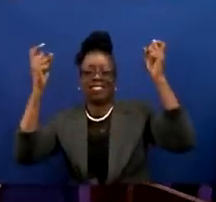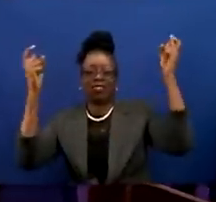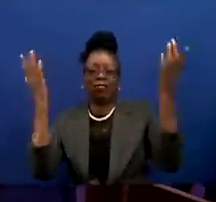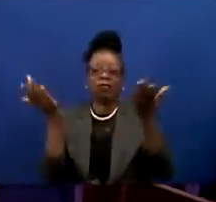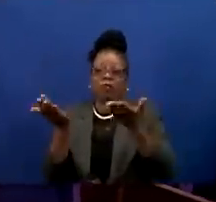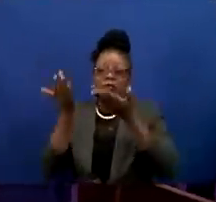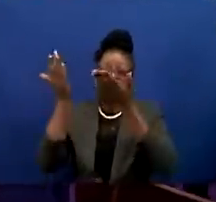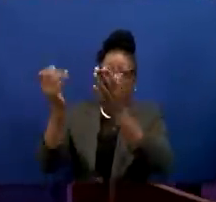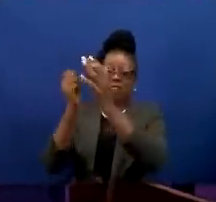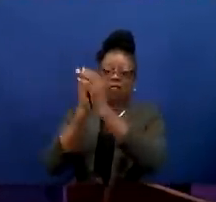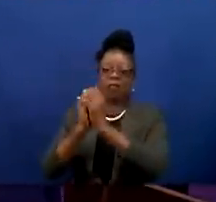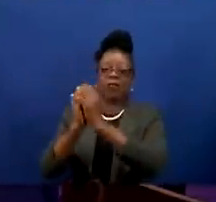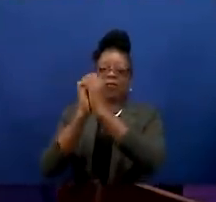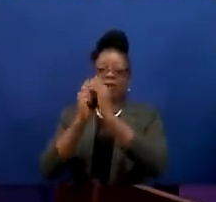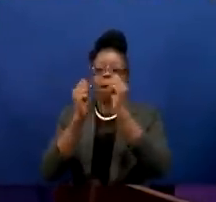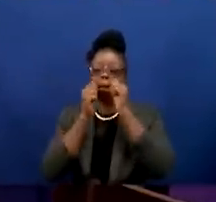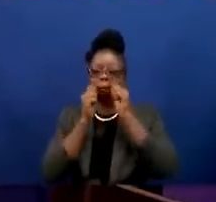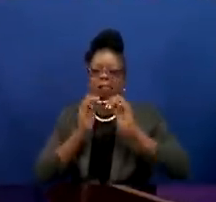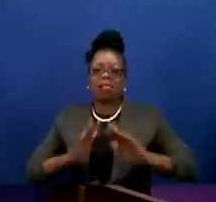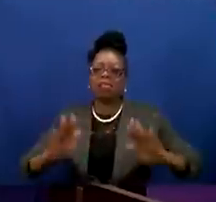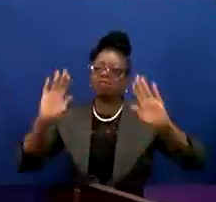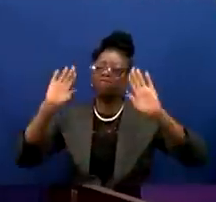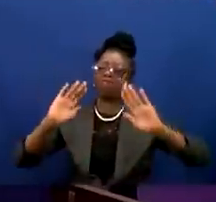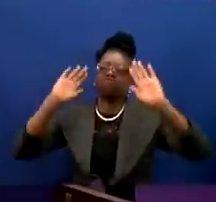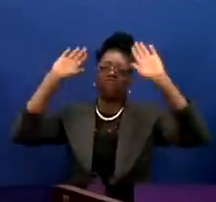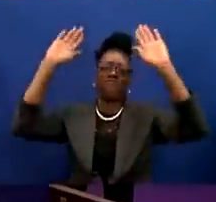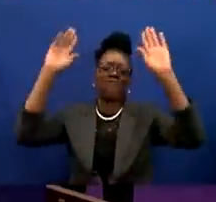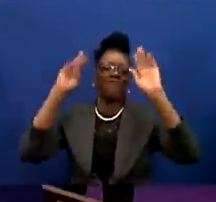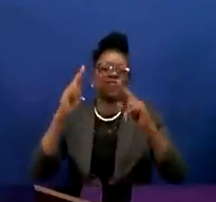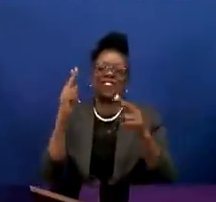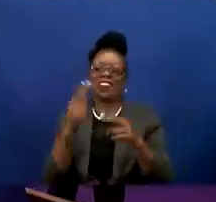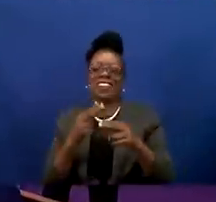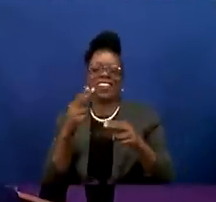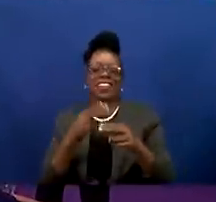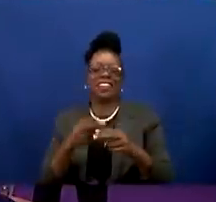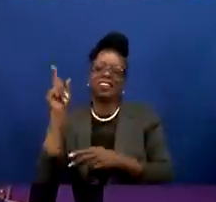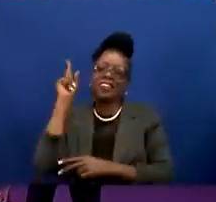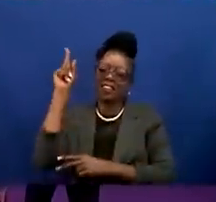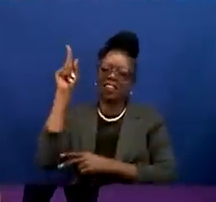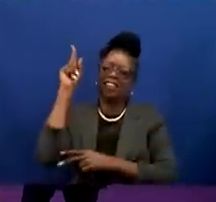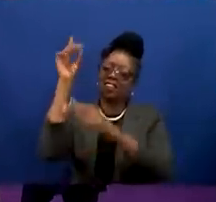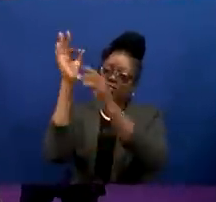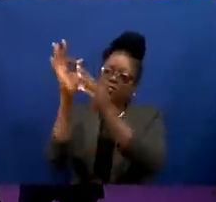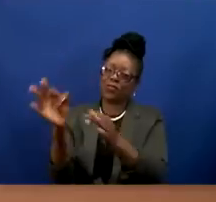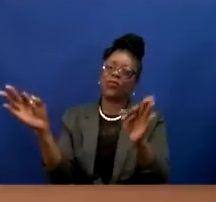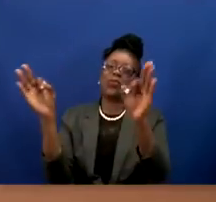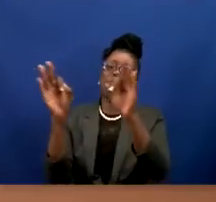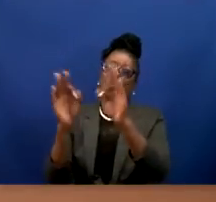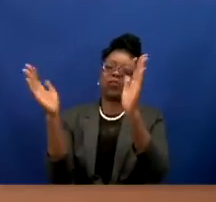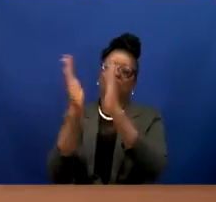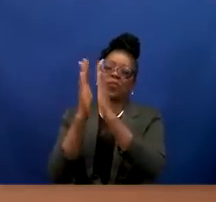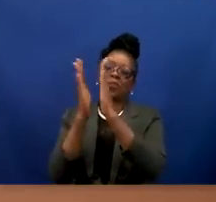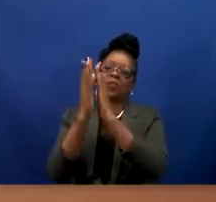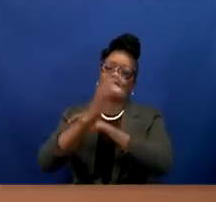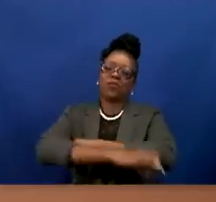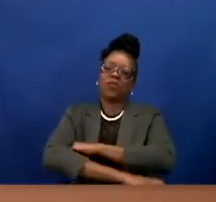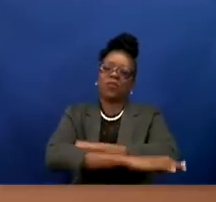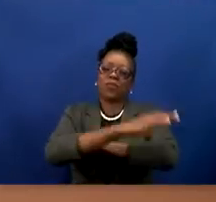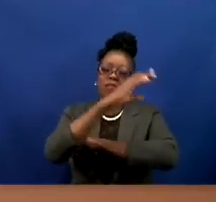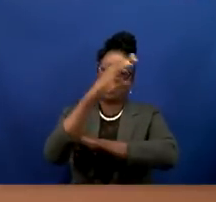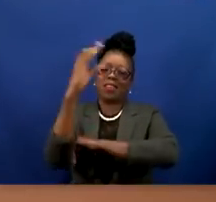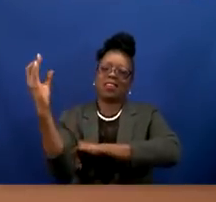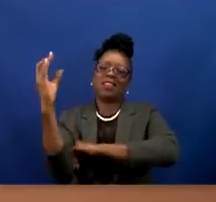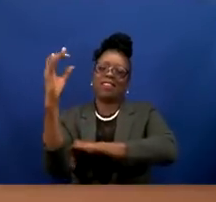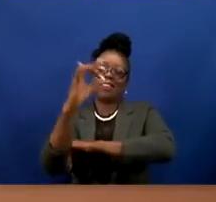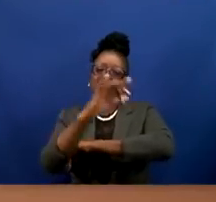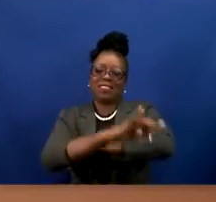that great name. Bless the wonderful name of Jesus. He is worthy to be praised. From the rising of the sun even unto the going